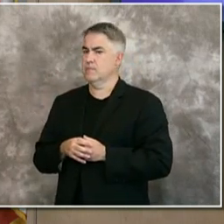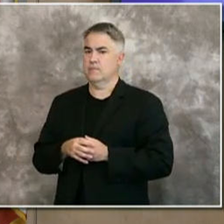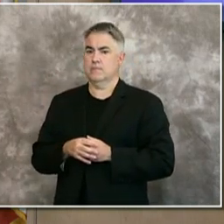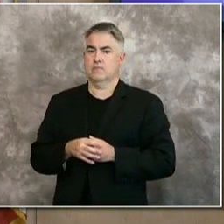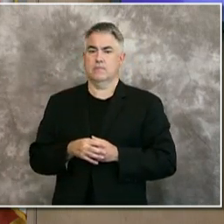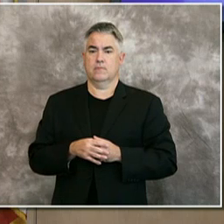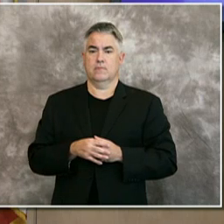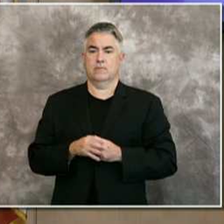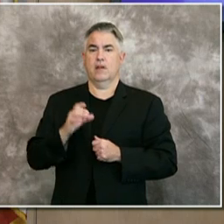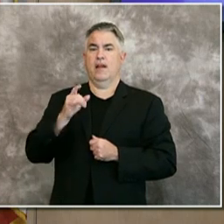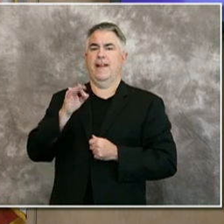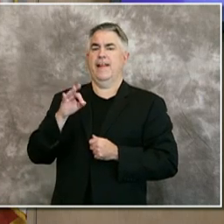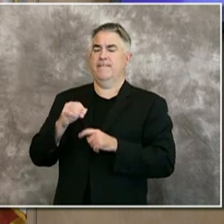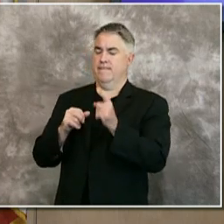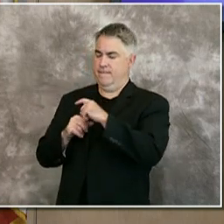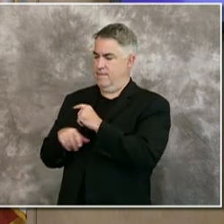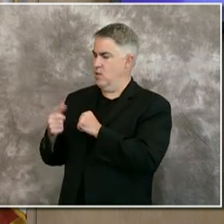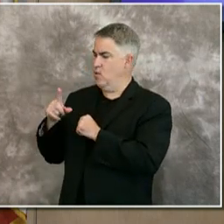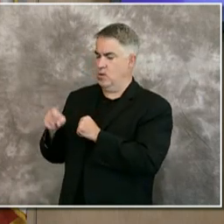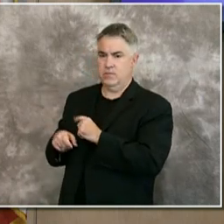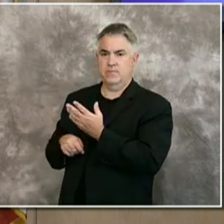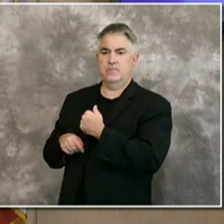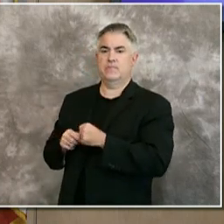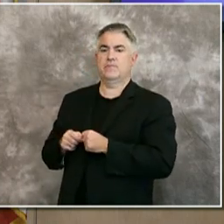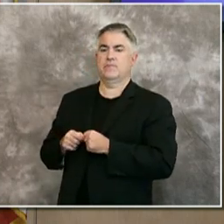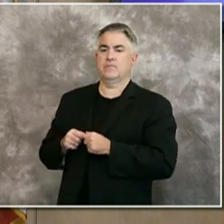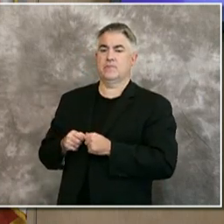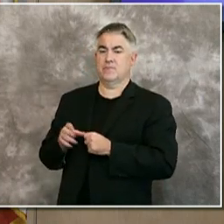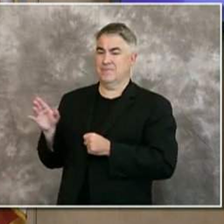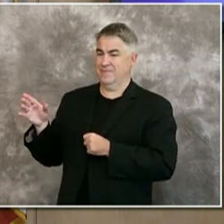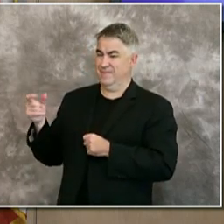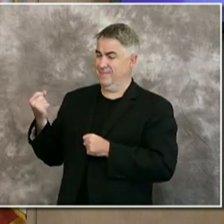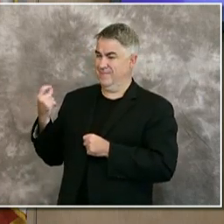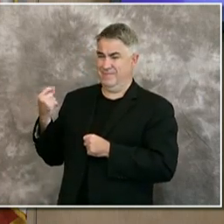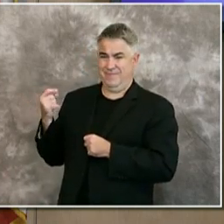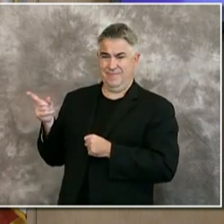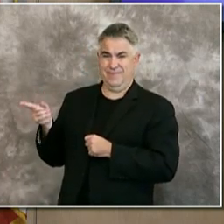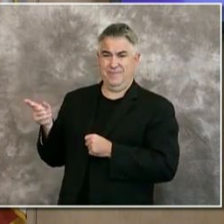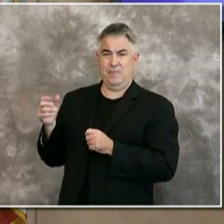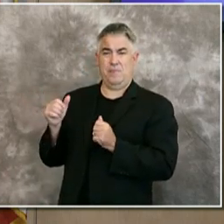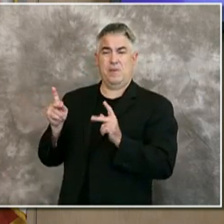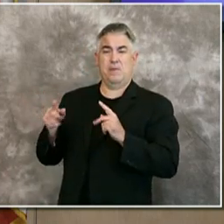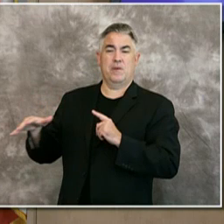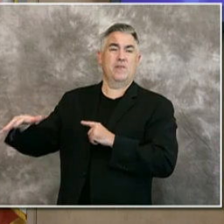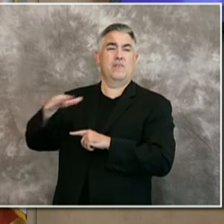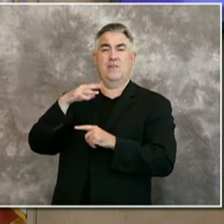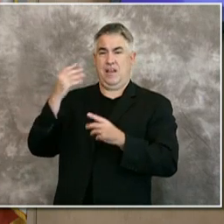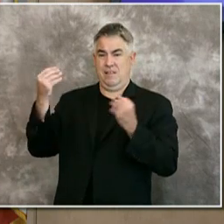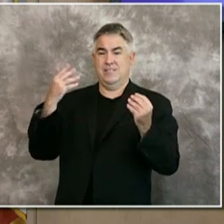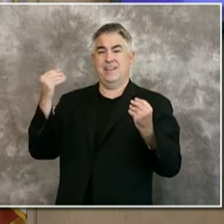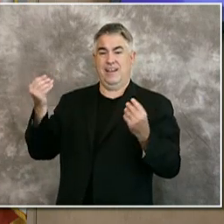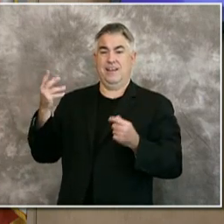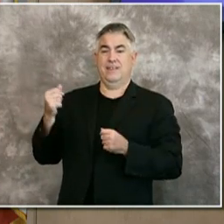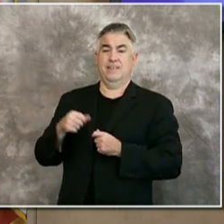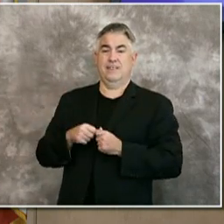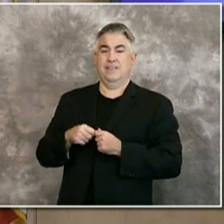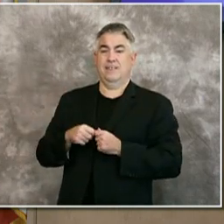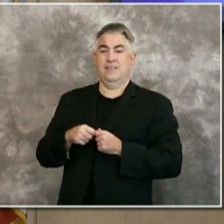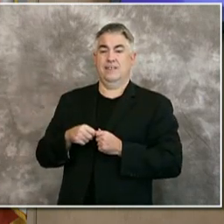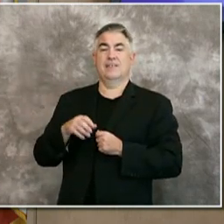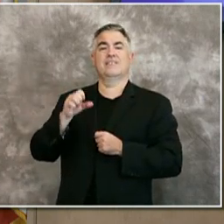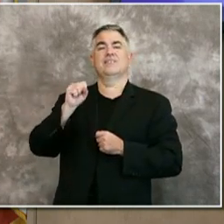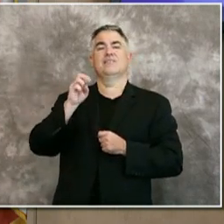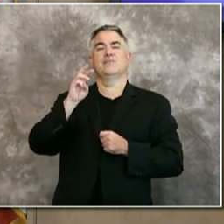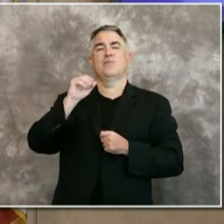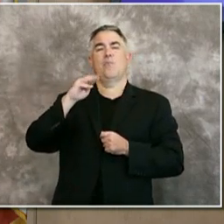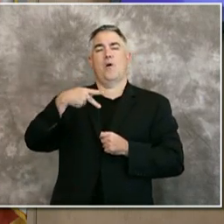with Kogo. Even though they are held outdoors, with the number of people attending, are swap meets under any restrictive public health orders? Okay, I'm